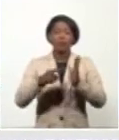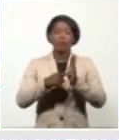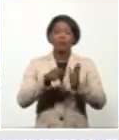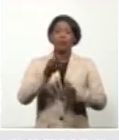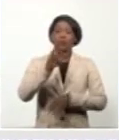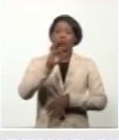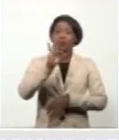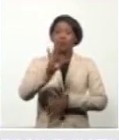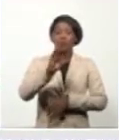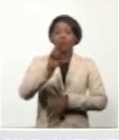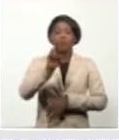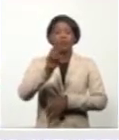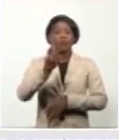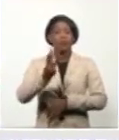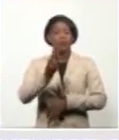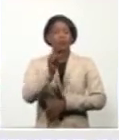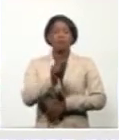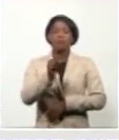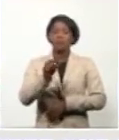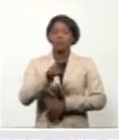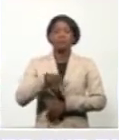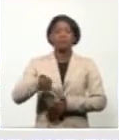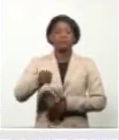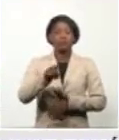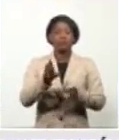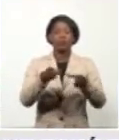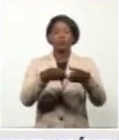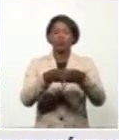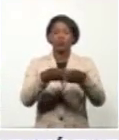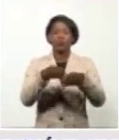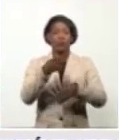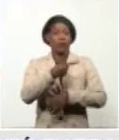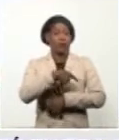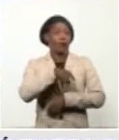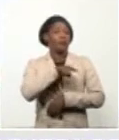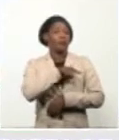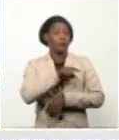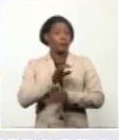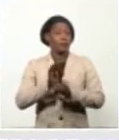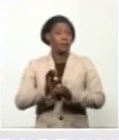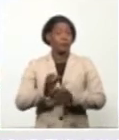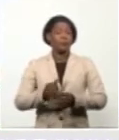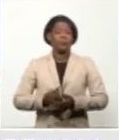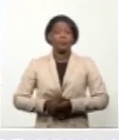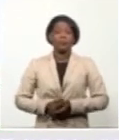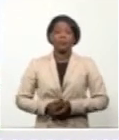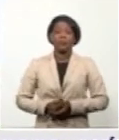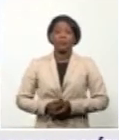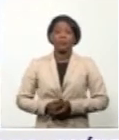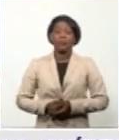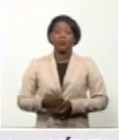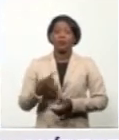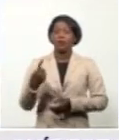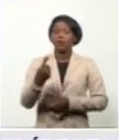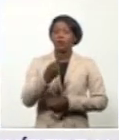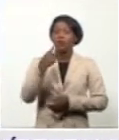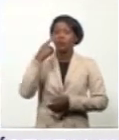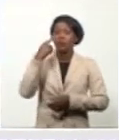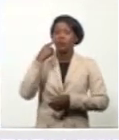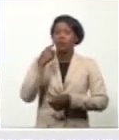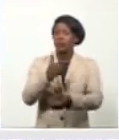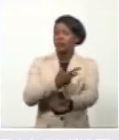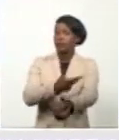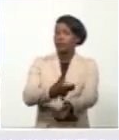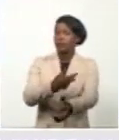suspected, and 170 confirmed. In primary healthcare,